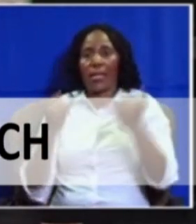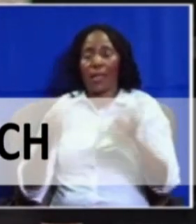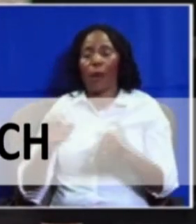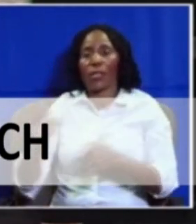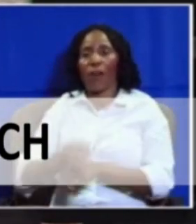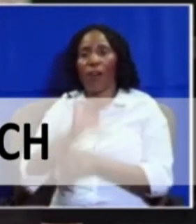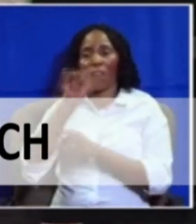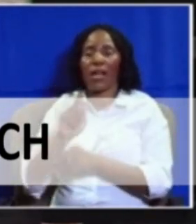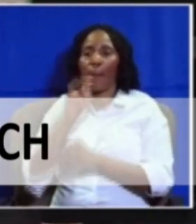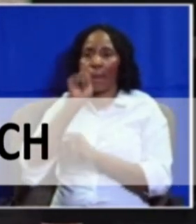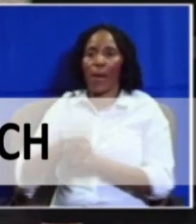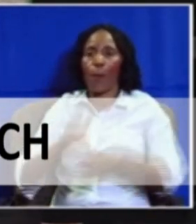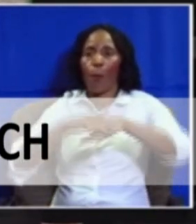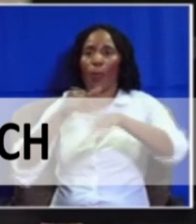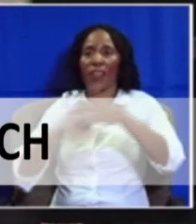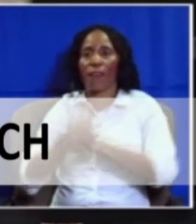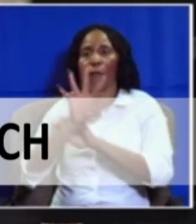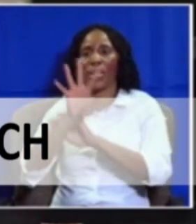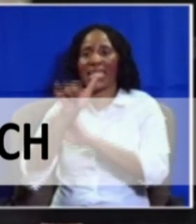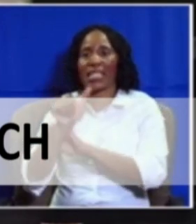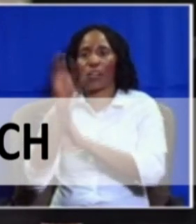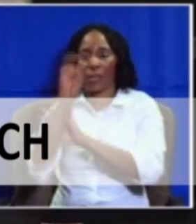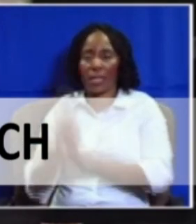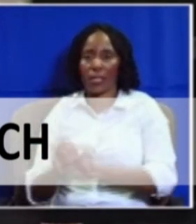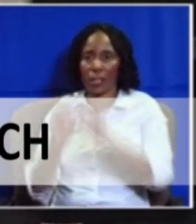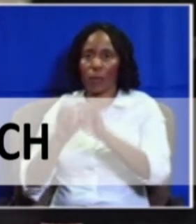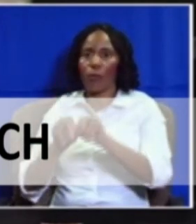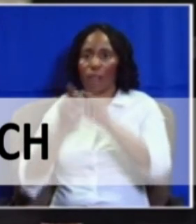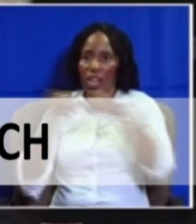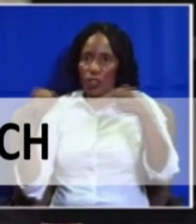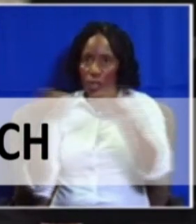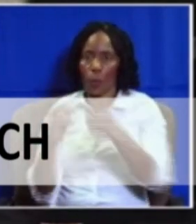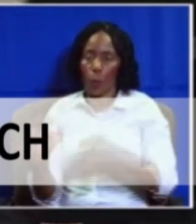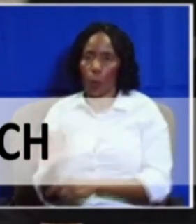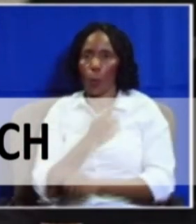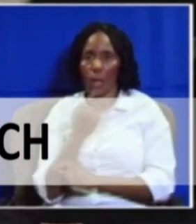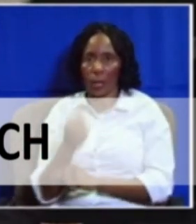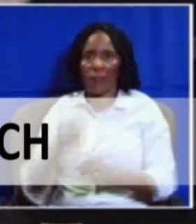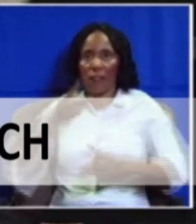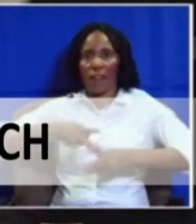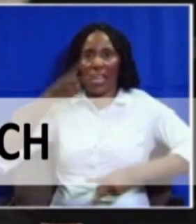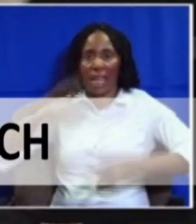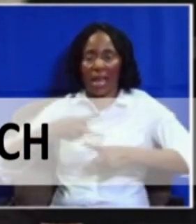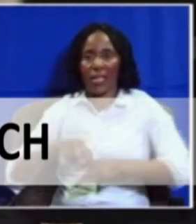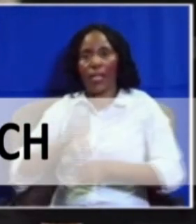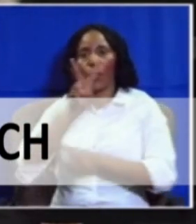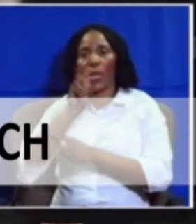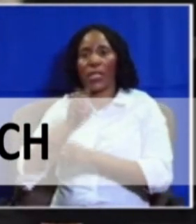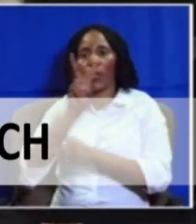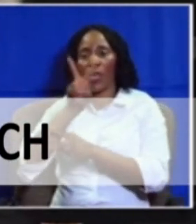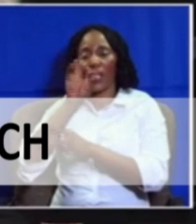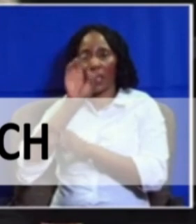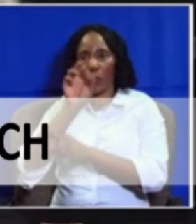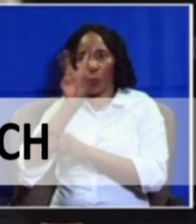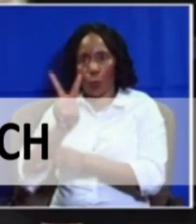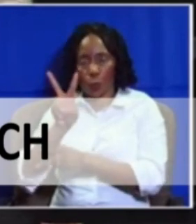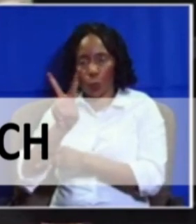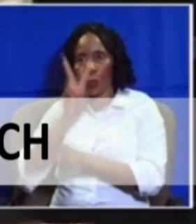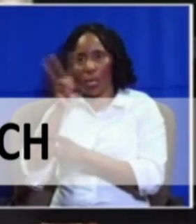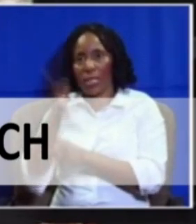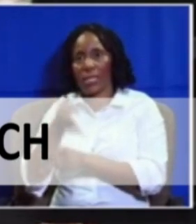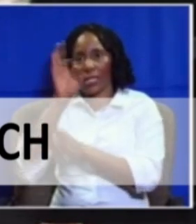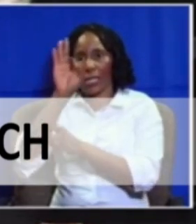of the population. Finally, the 2022-23 contingency reserve